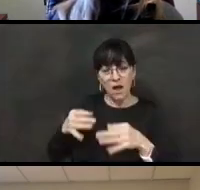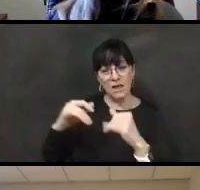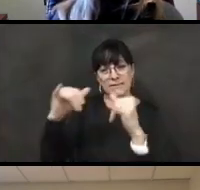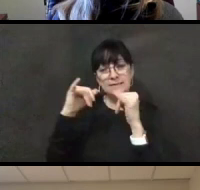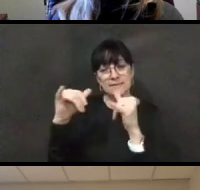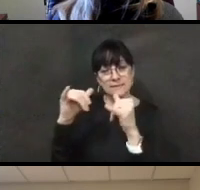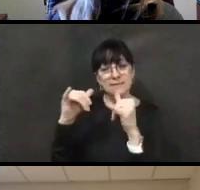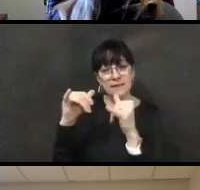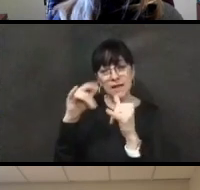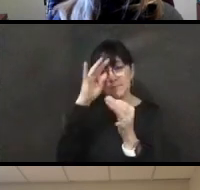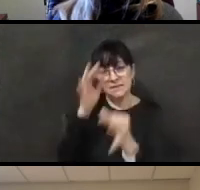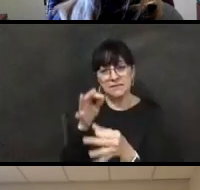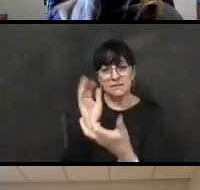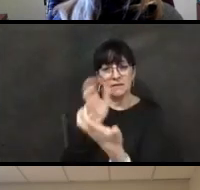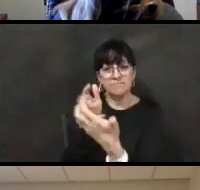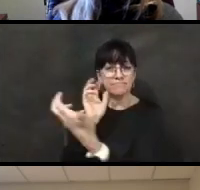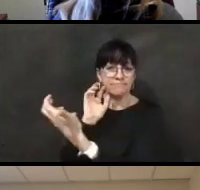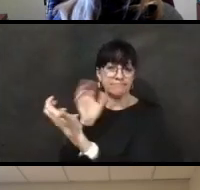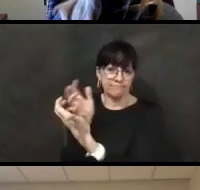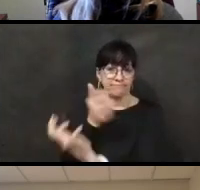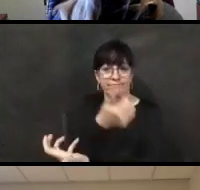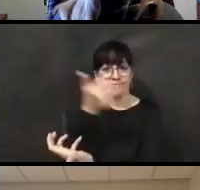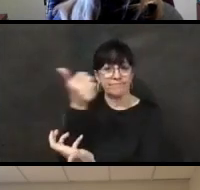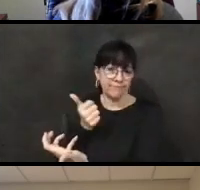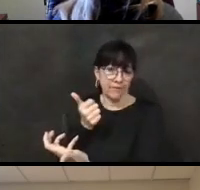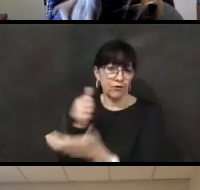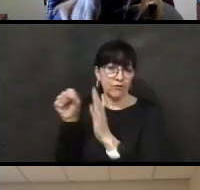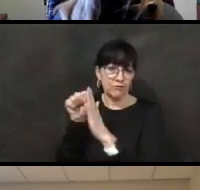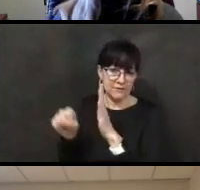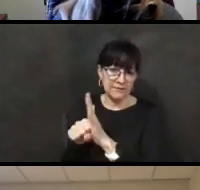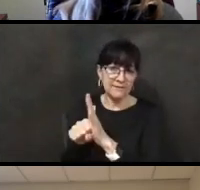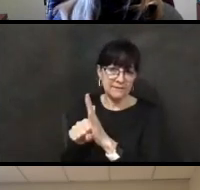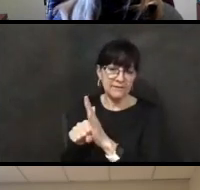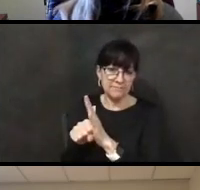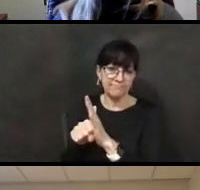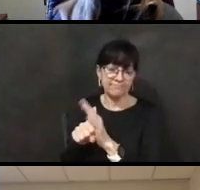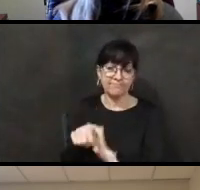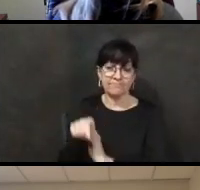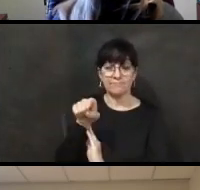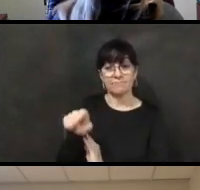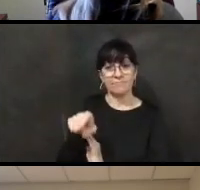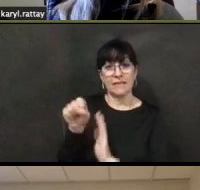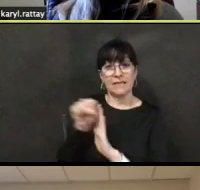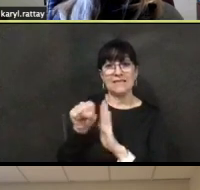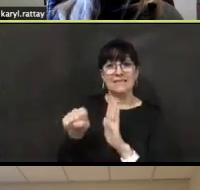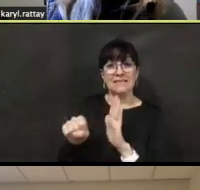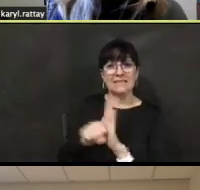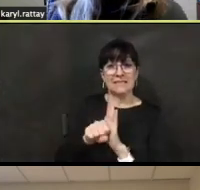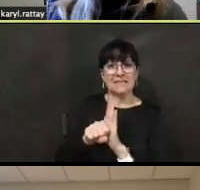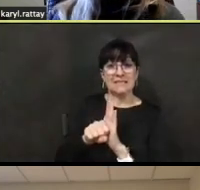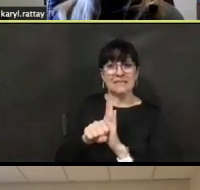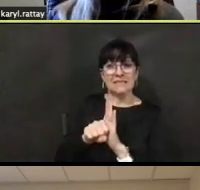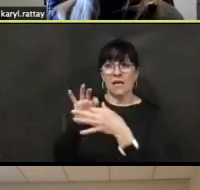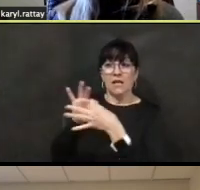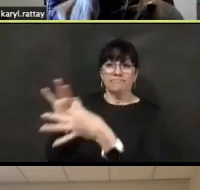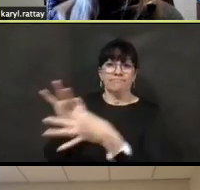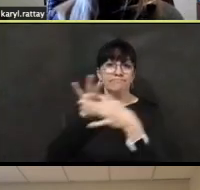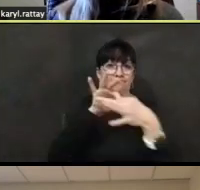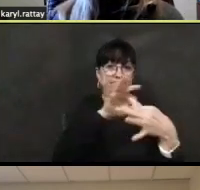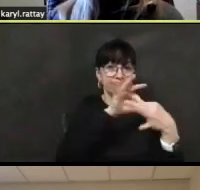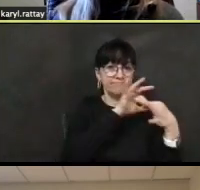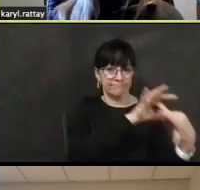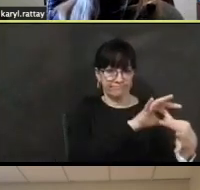know that Dr. Walker is part of that team that's looking at the state jurisdictions. Yeah, no, I agree with you